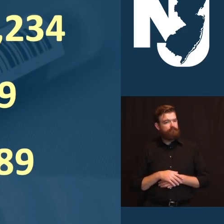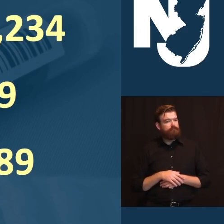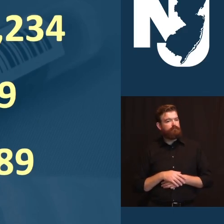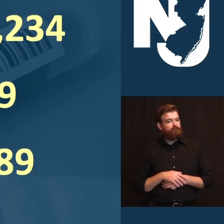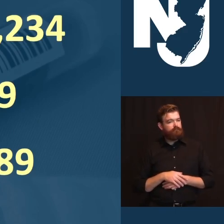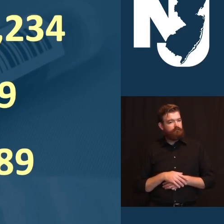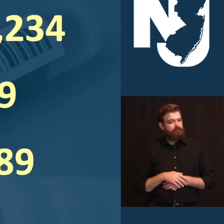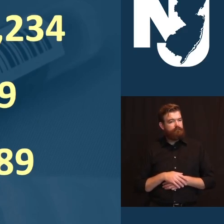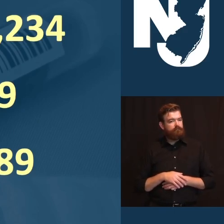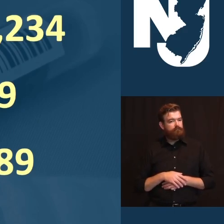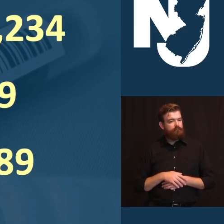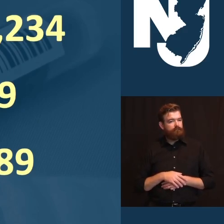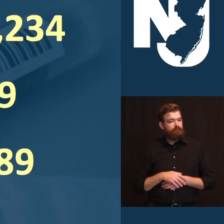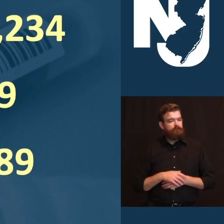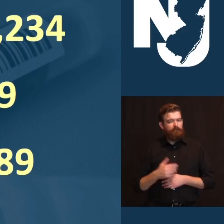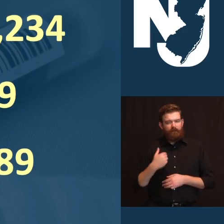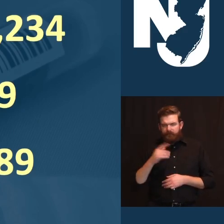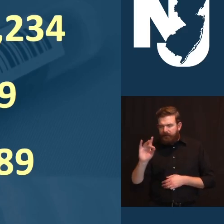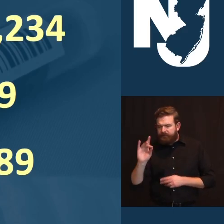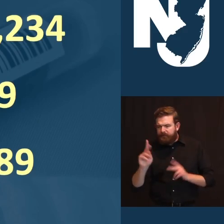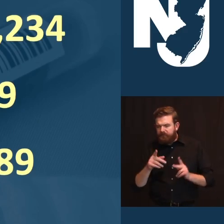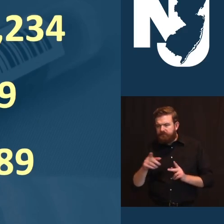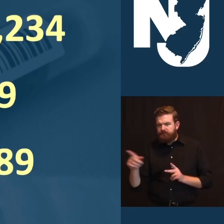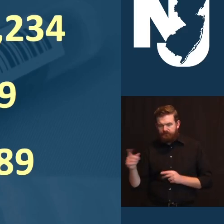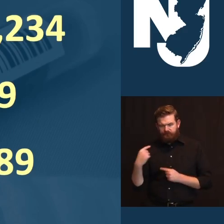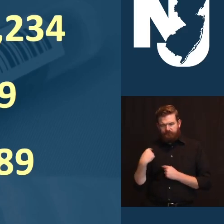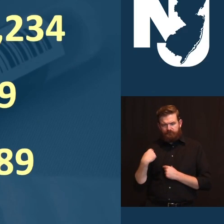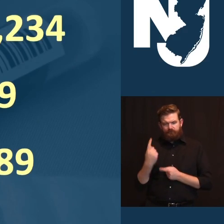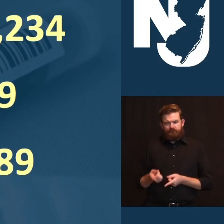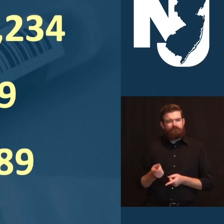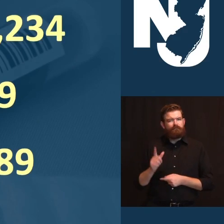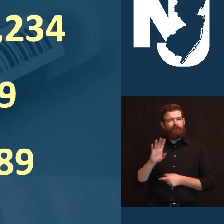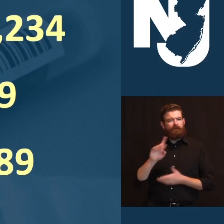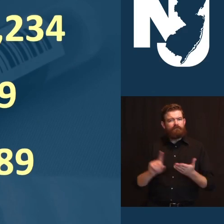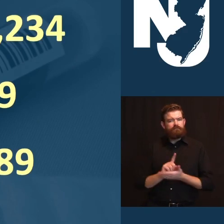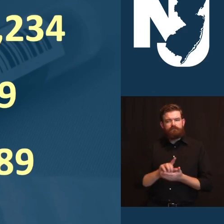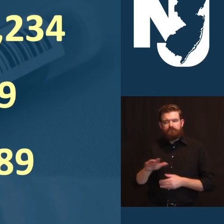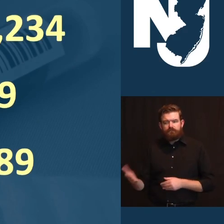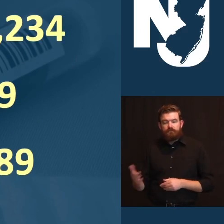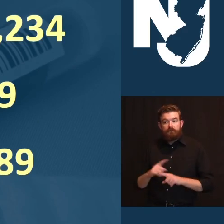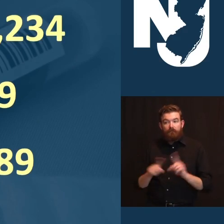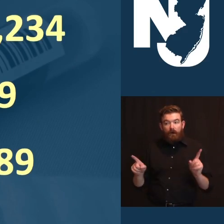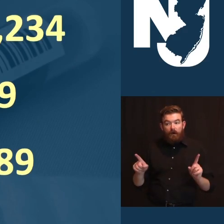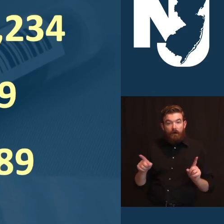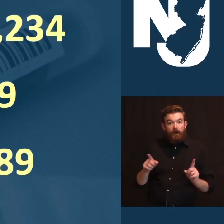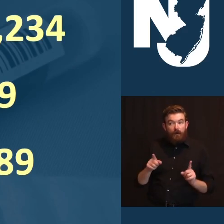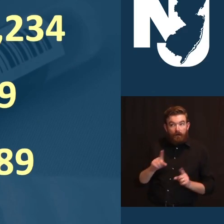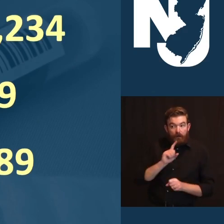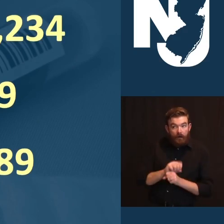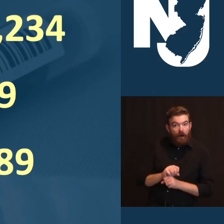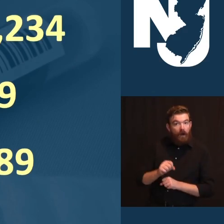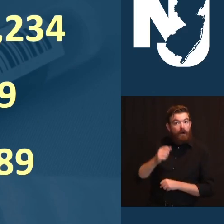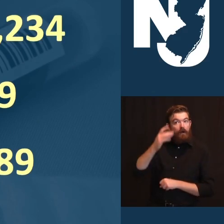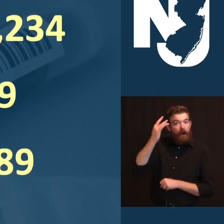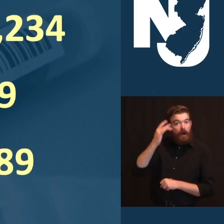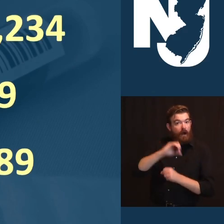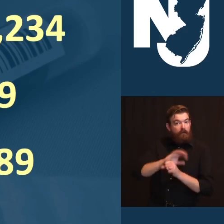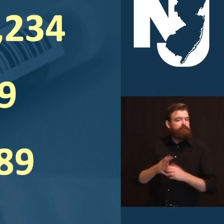see. As we do every day, let's take a couple of minutes to remember 3 members of our extraordinary family who we have